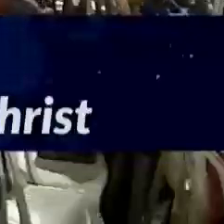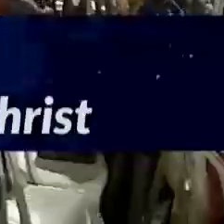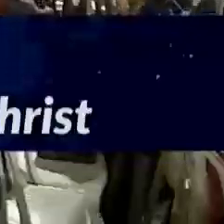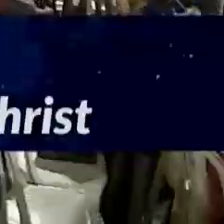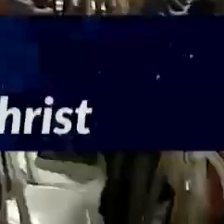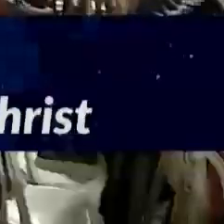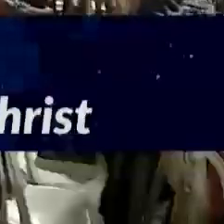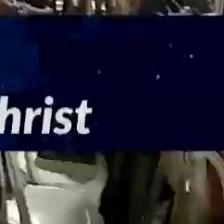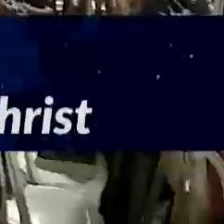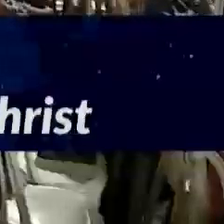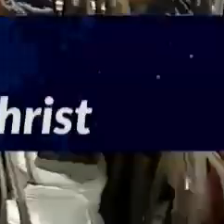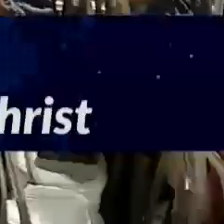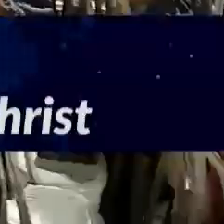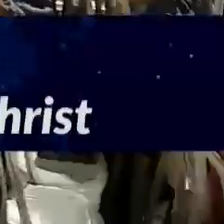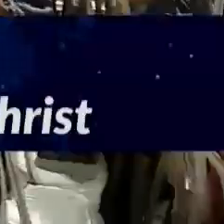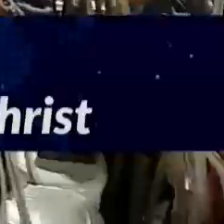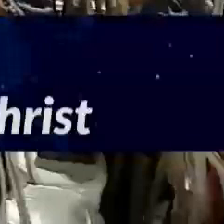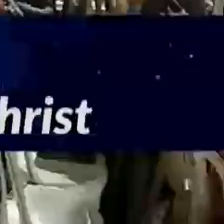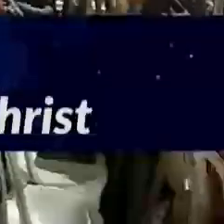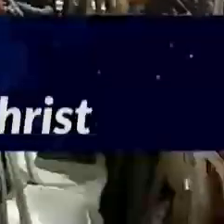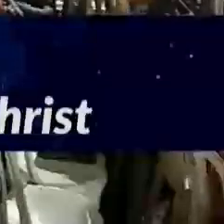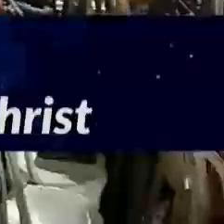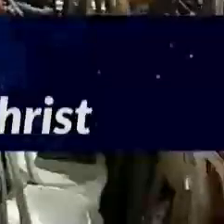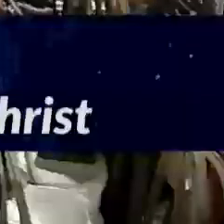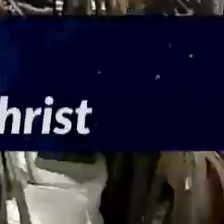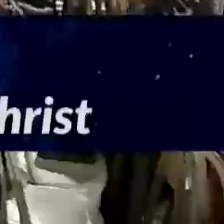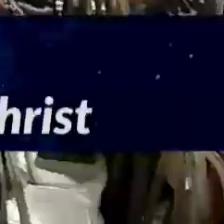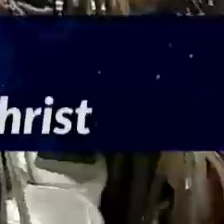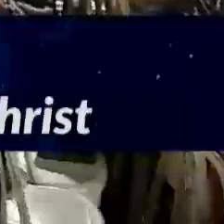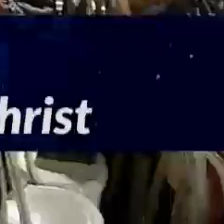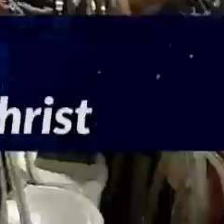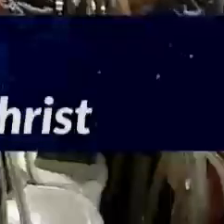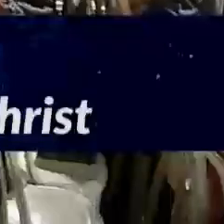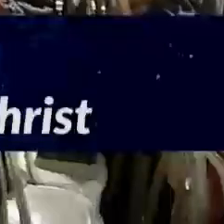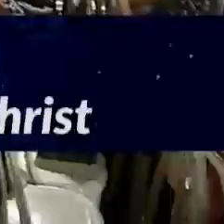Sectors A, B, and C, I can still see some standing there.